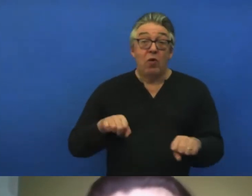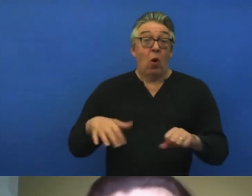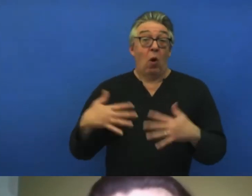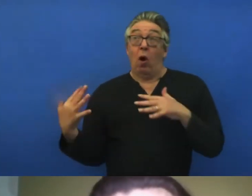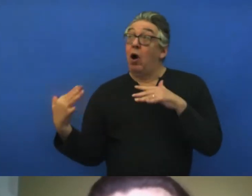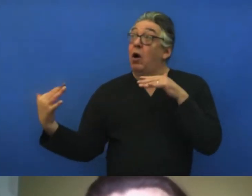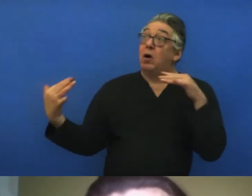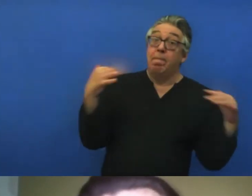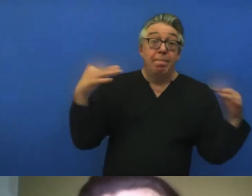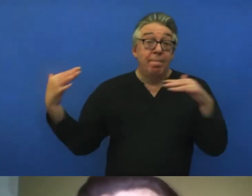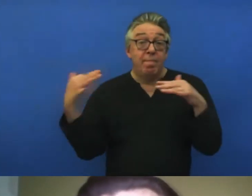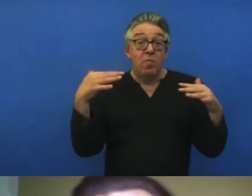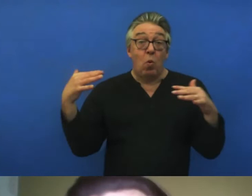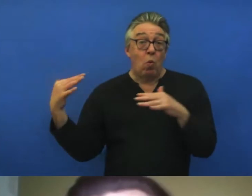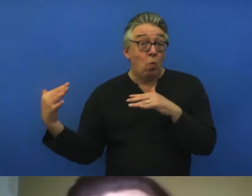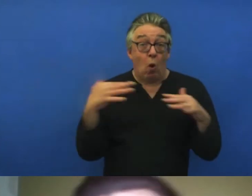attack